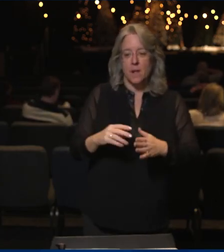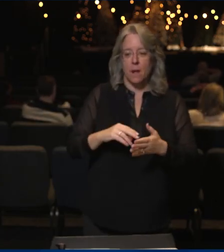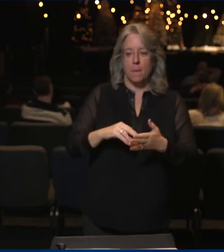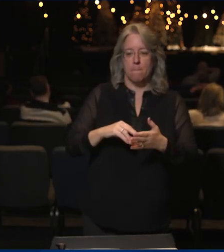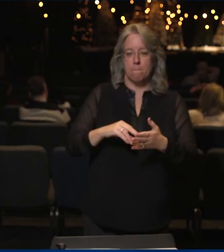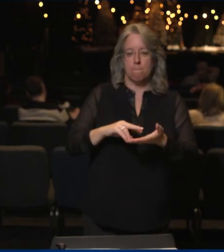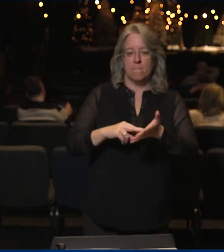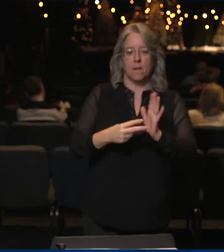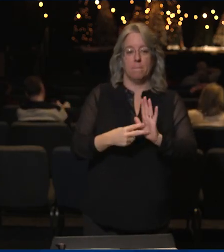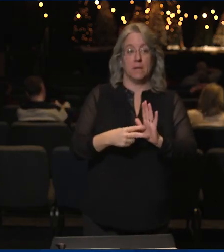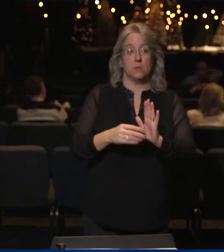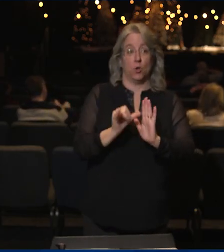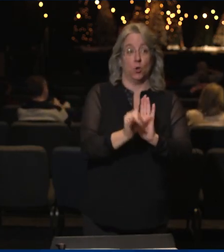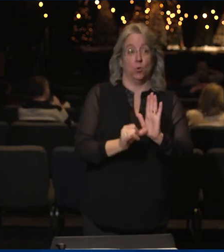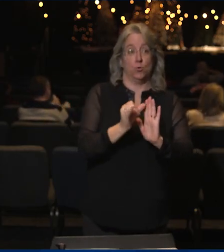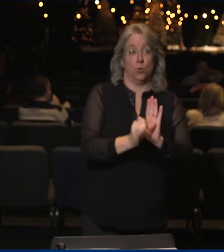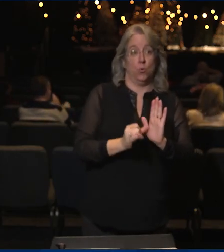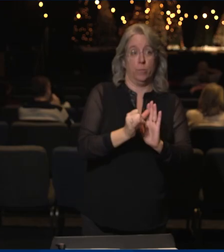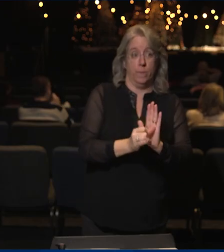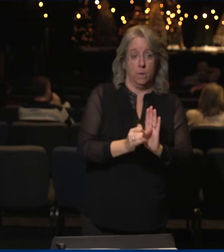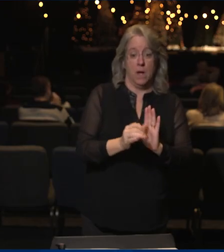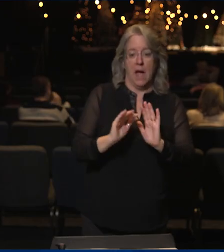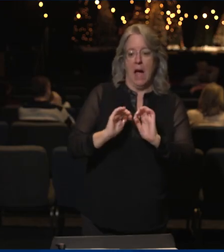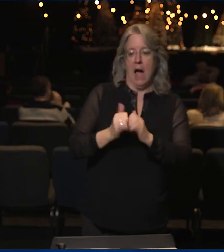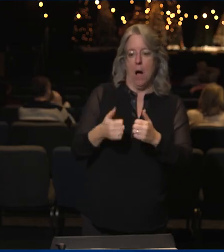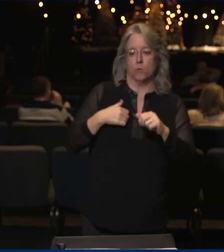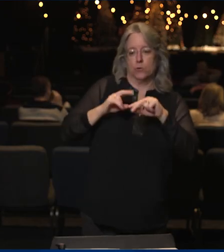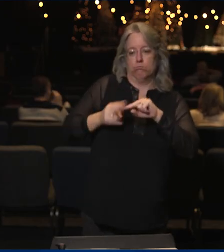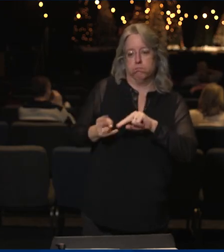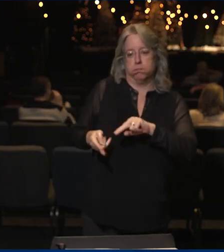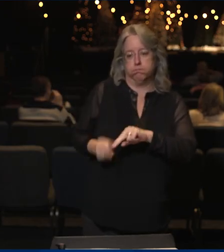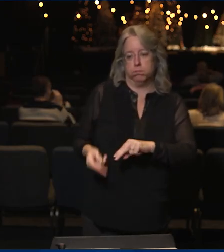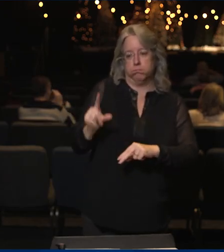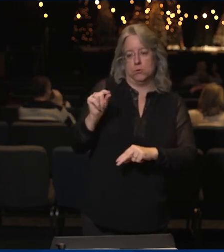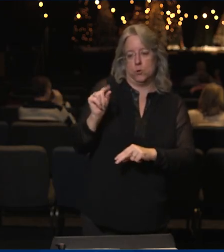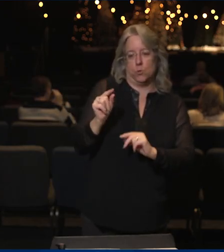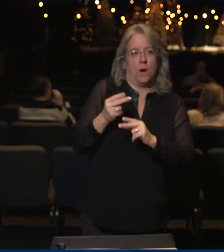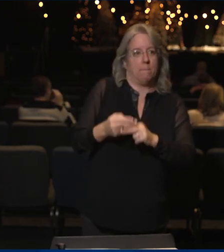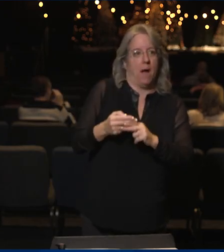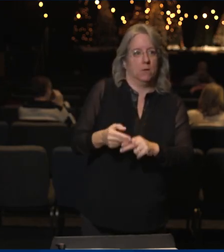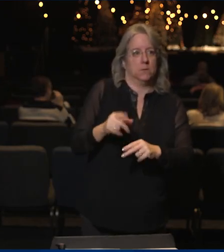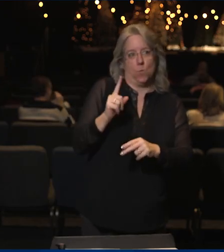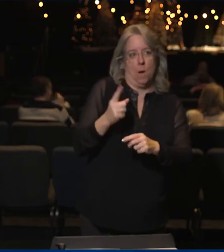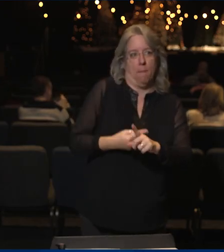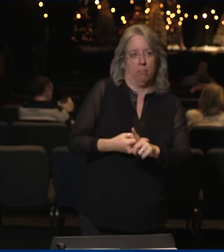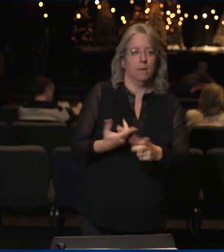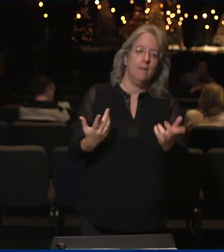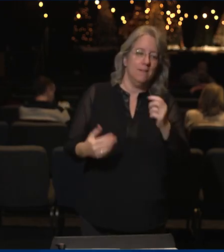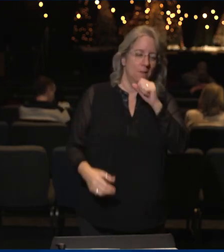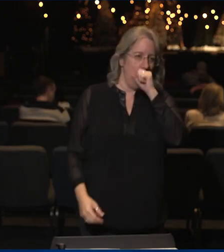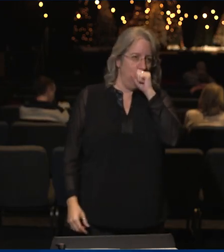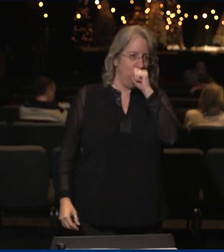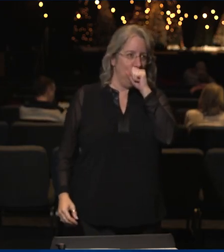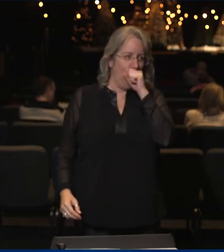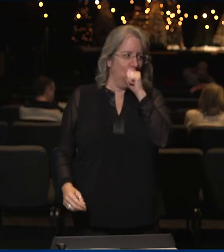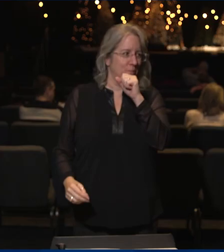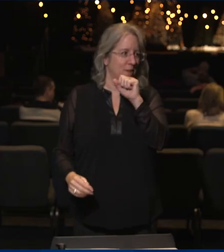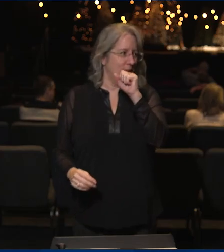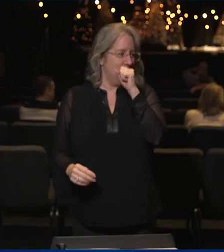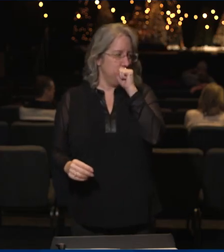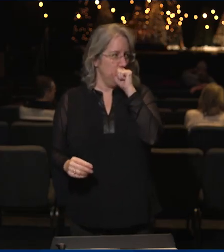and then my YouTube feed is how to lose 20 pounds in a month, right? So it's like, you know, it is that time where you've